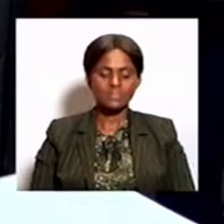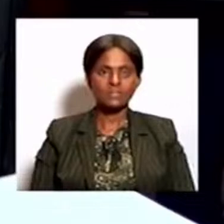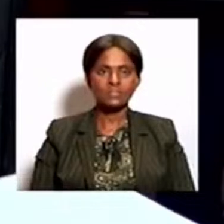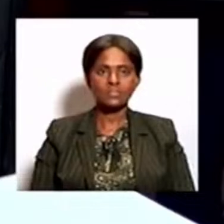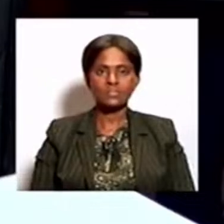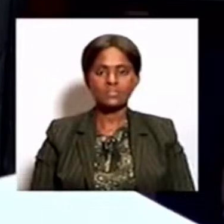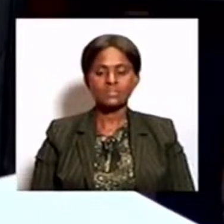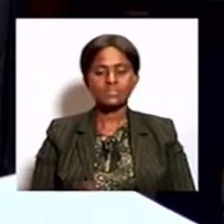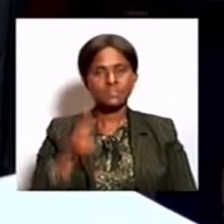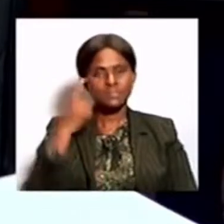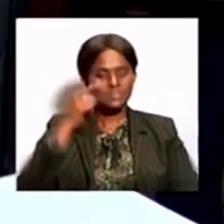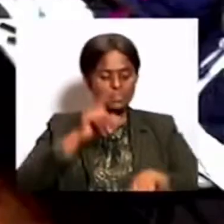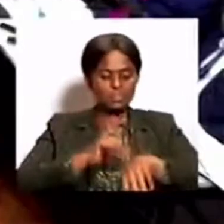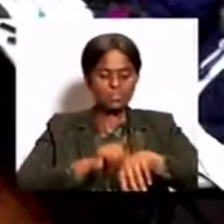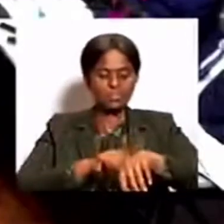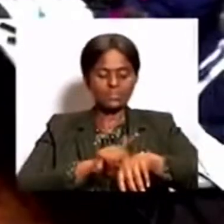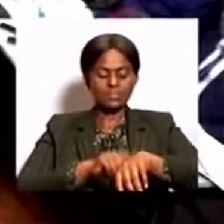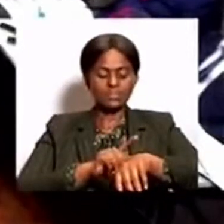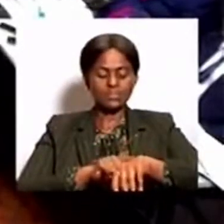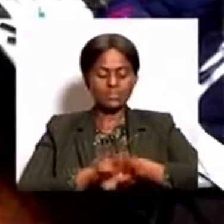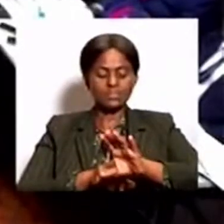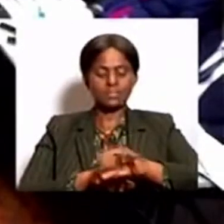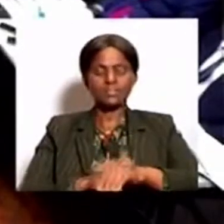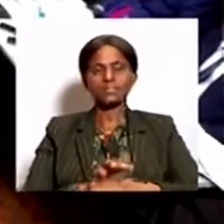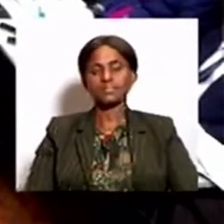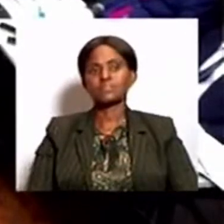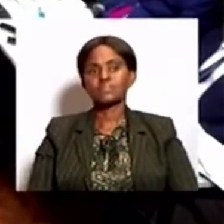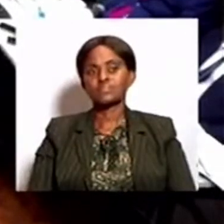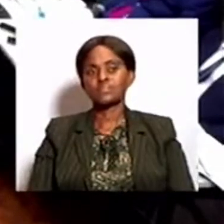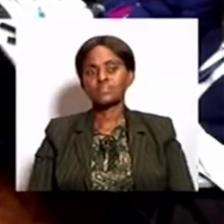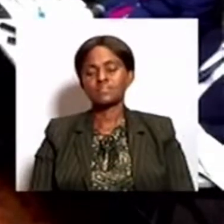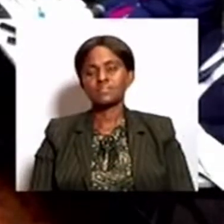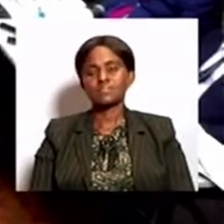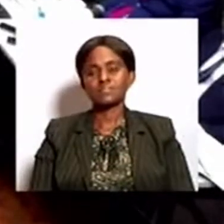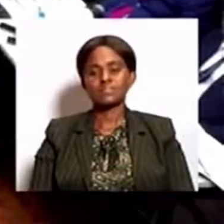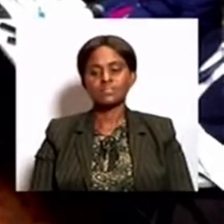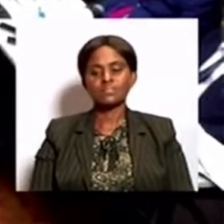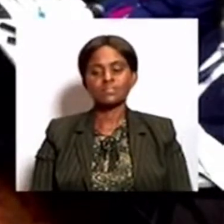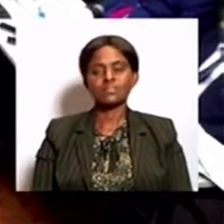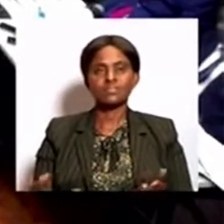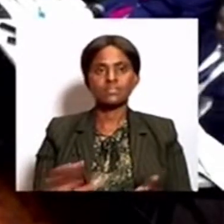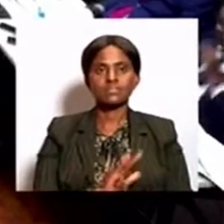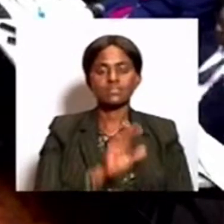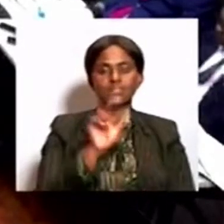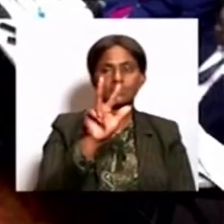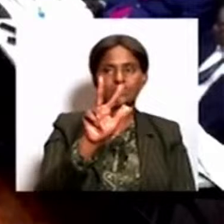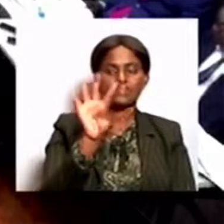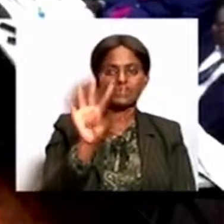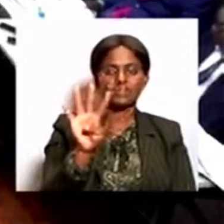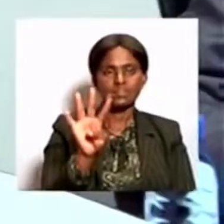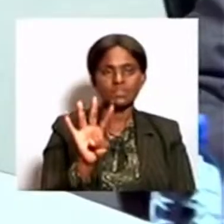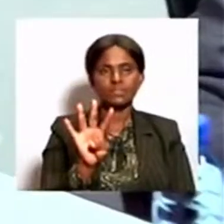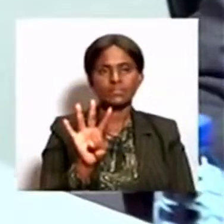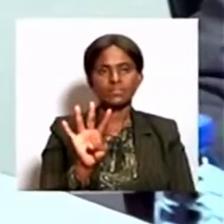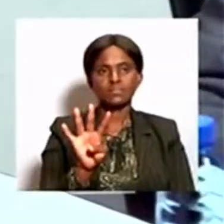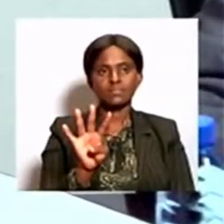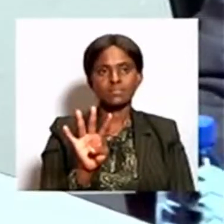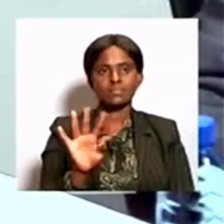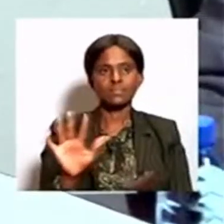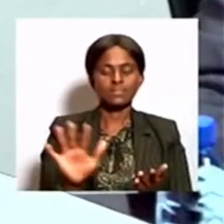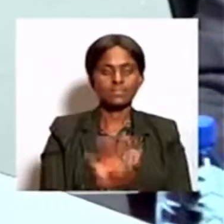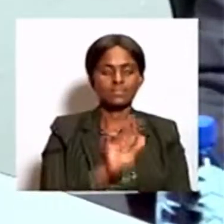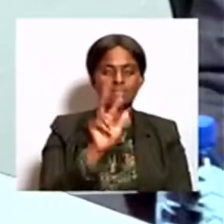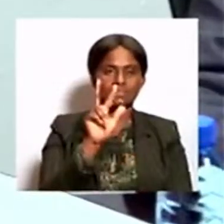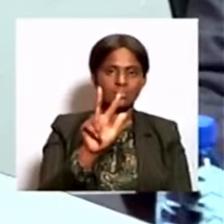of time, we would want you to take you to page 34. Members,